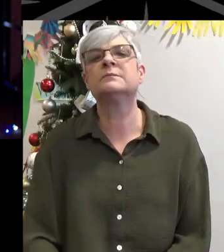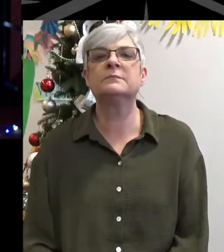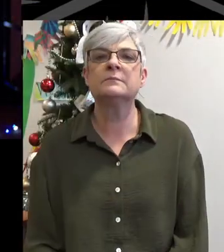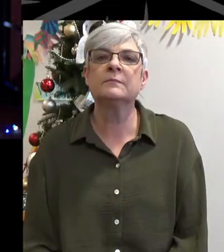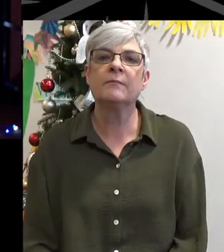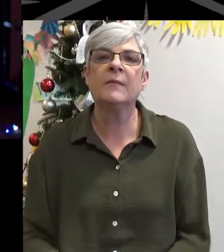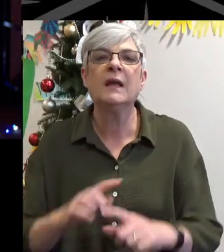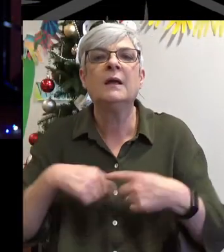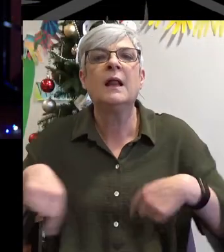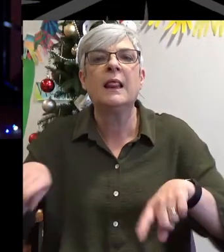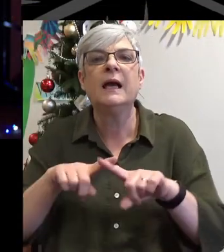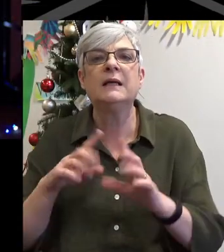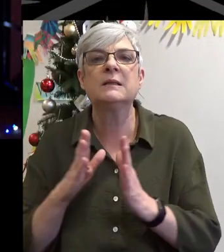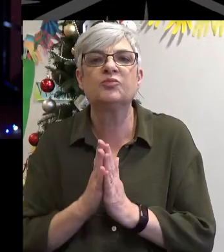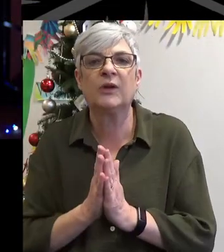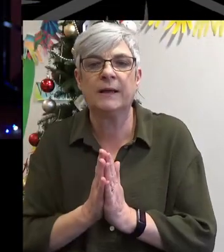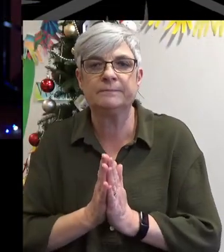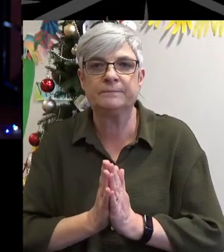Let us pray.